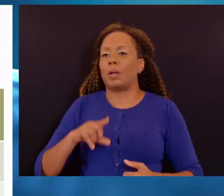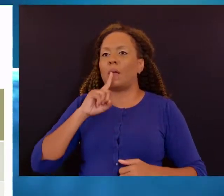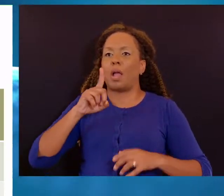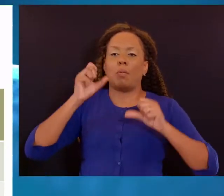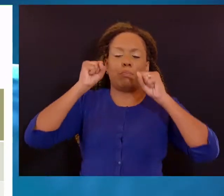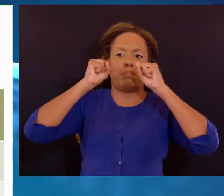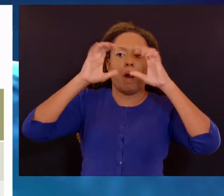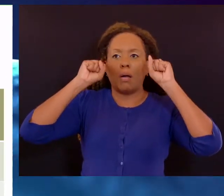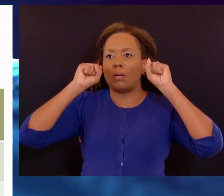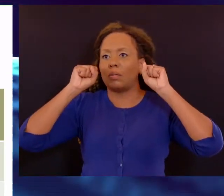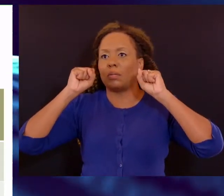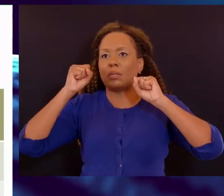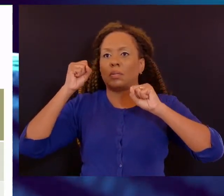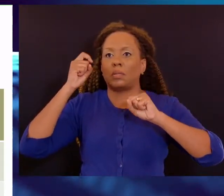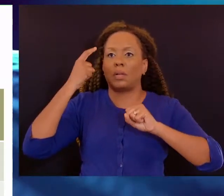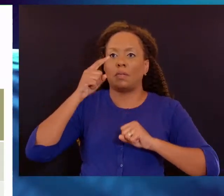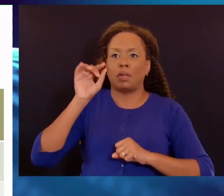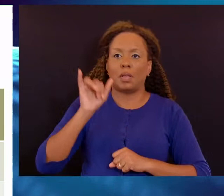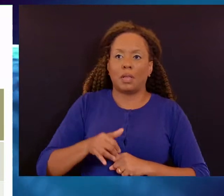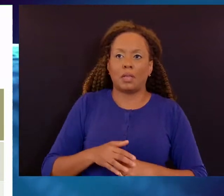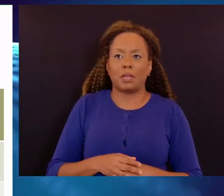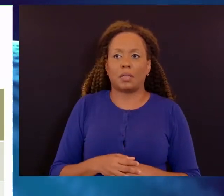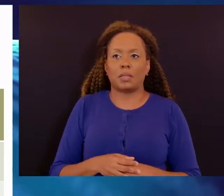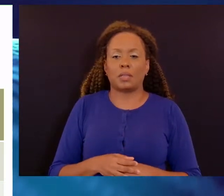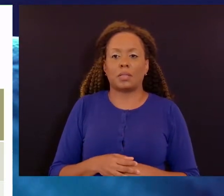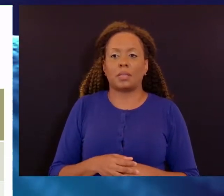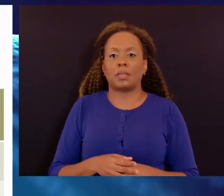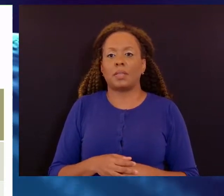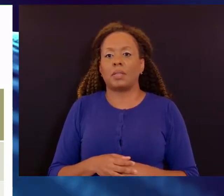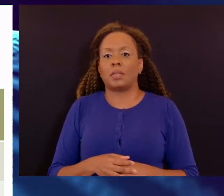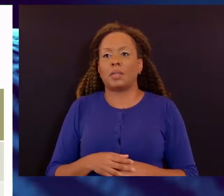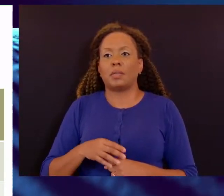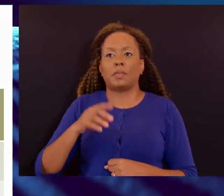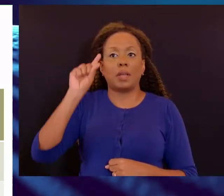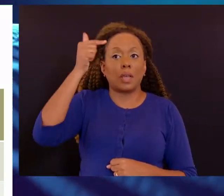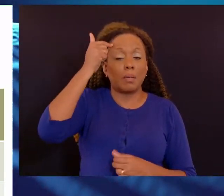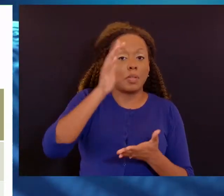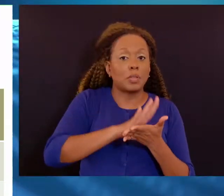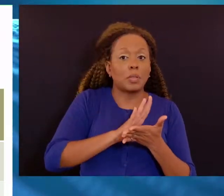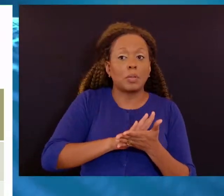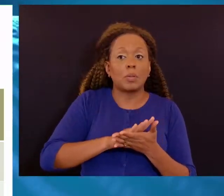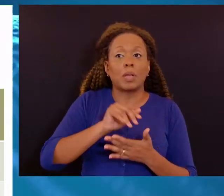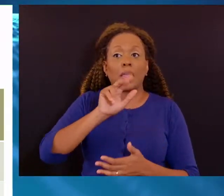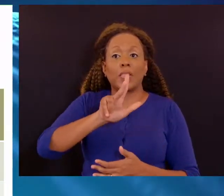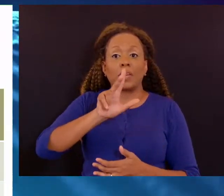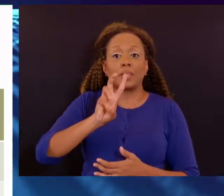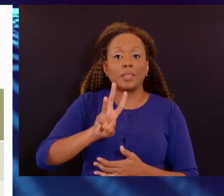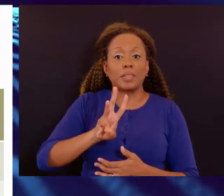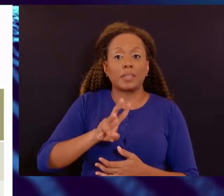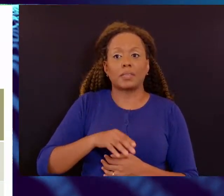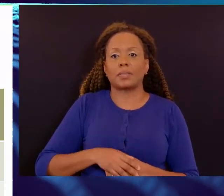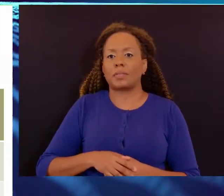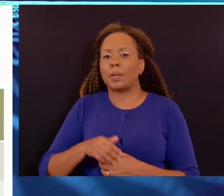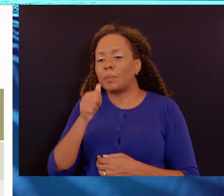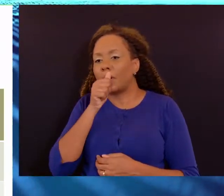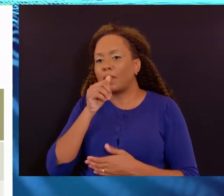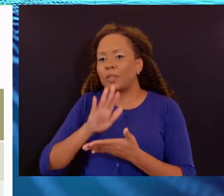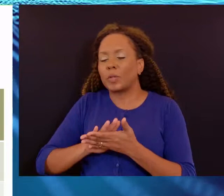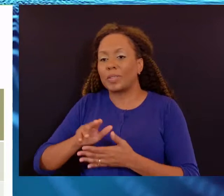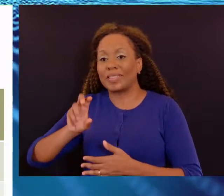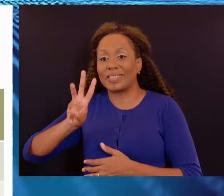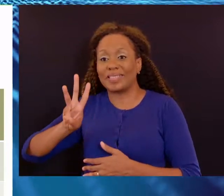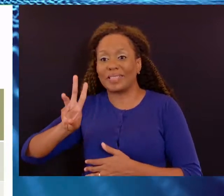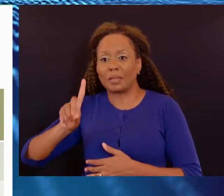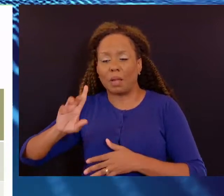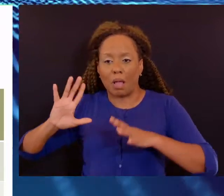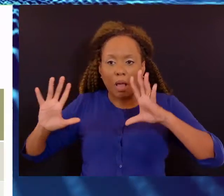us for this paper. In the public school, the mean score was 36, whereas in a private school it was 61. And we